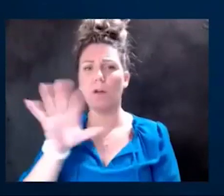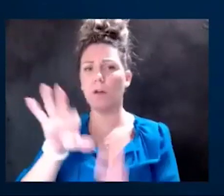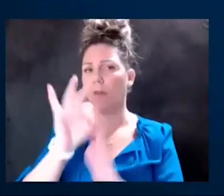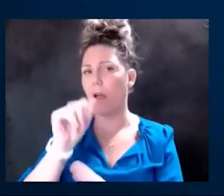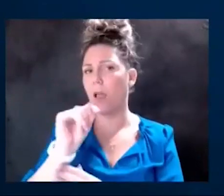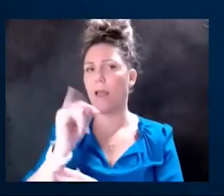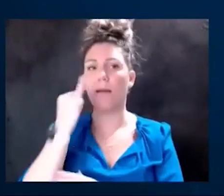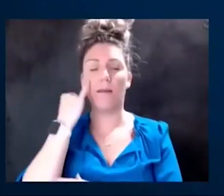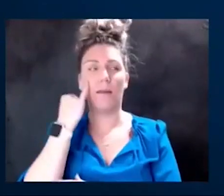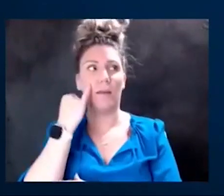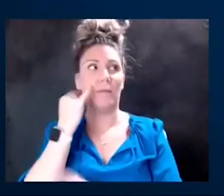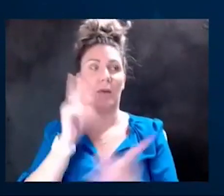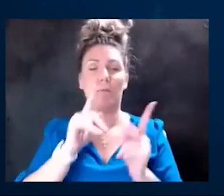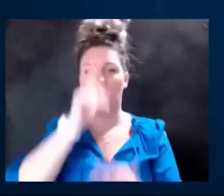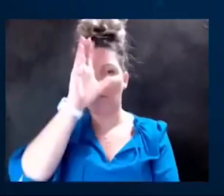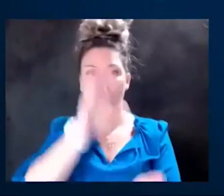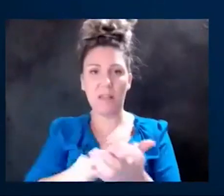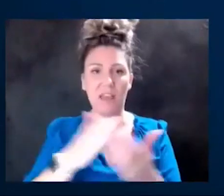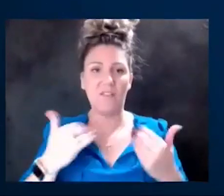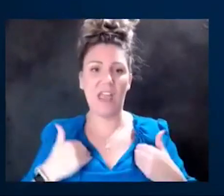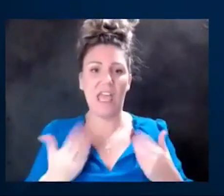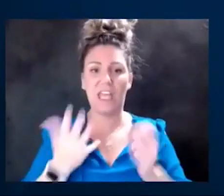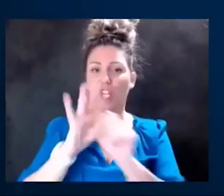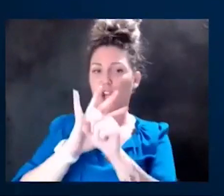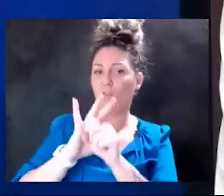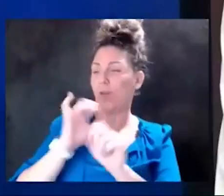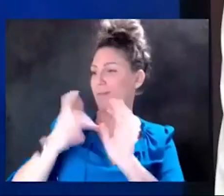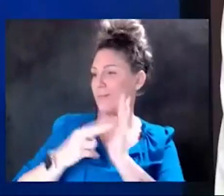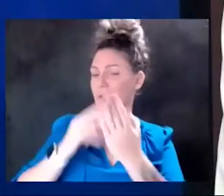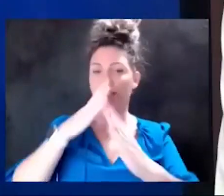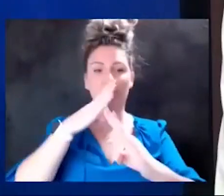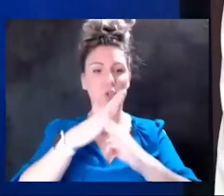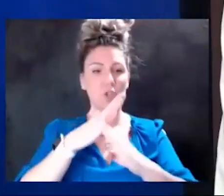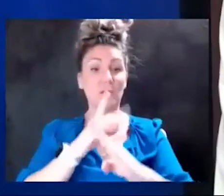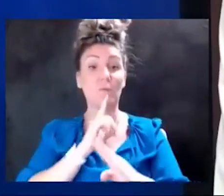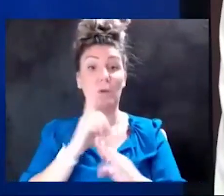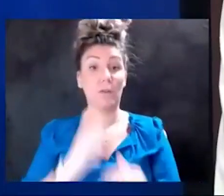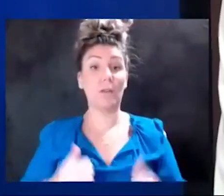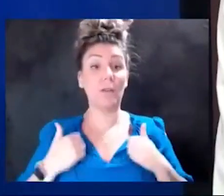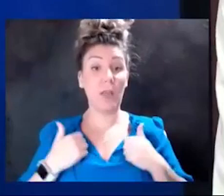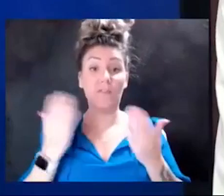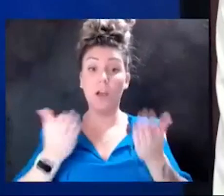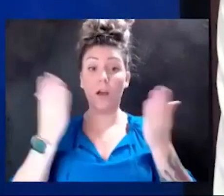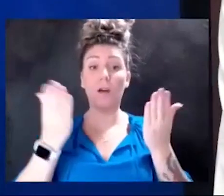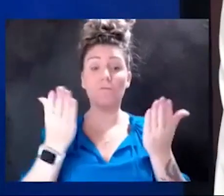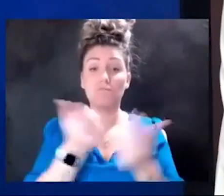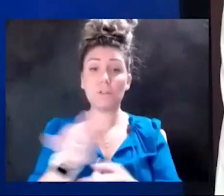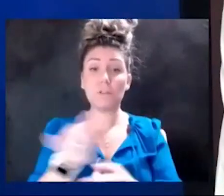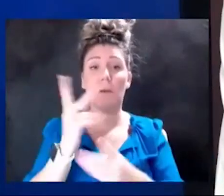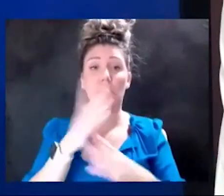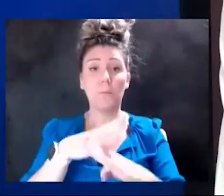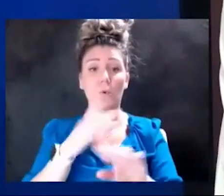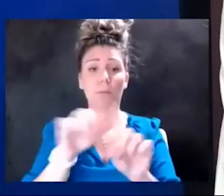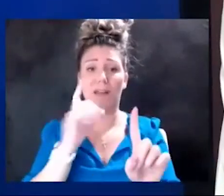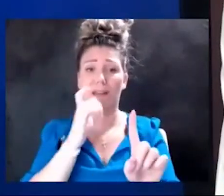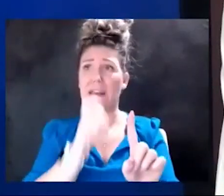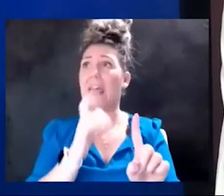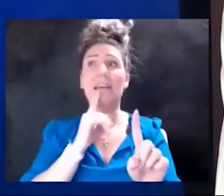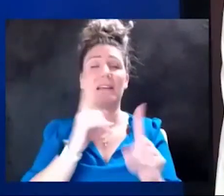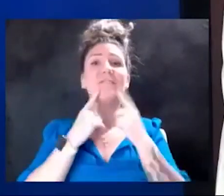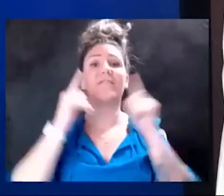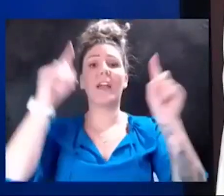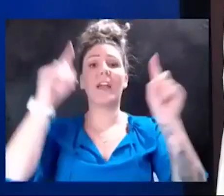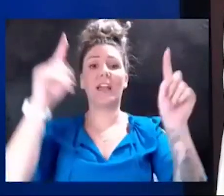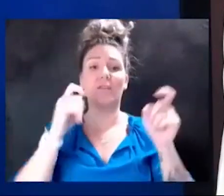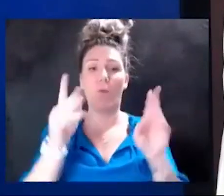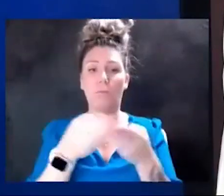had COVID before, they're protected. That it protects you. And the reality is it does offer some protection, but nowhere near as effective or as broad